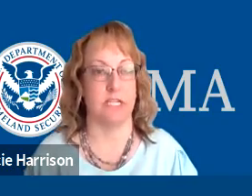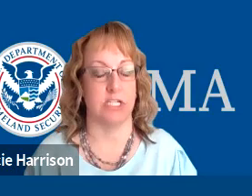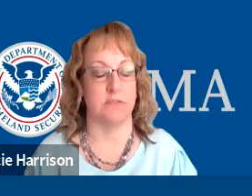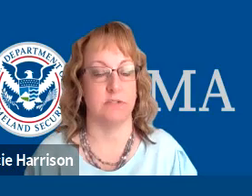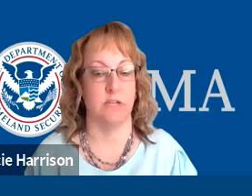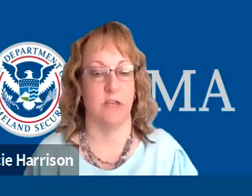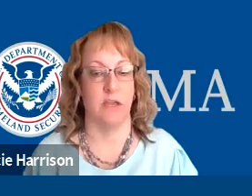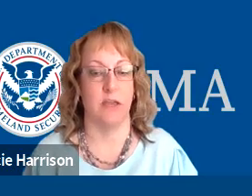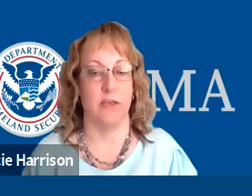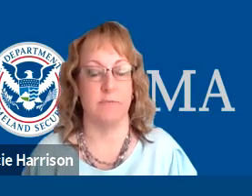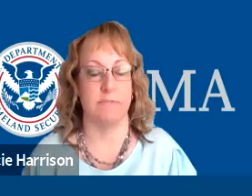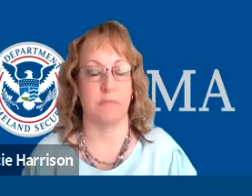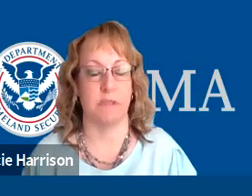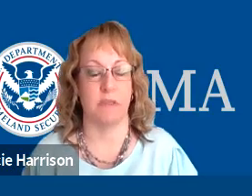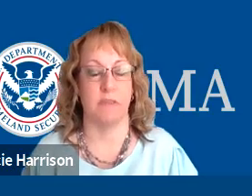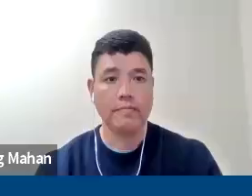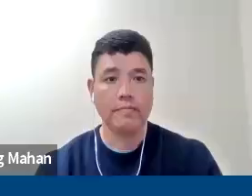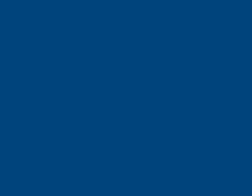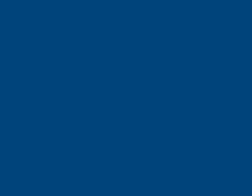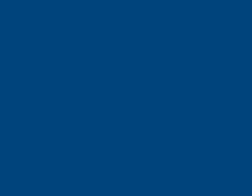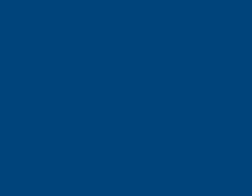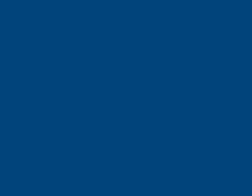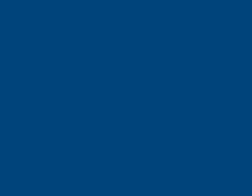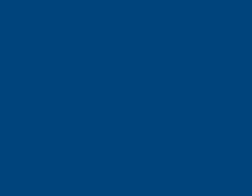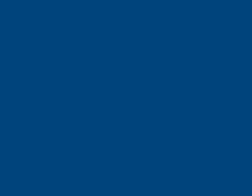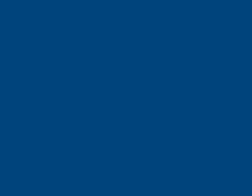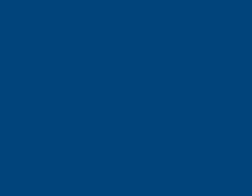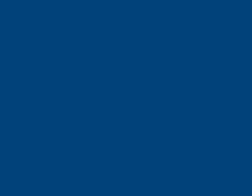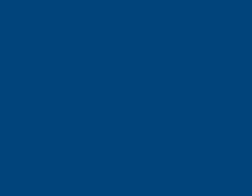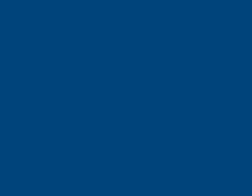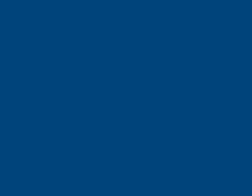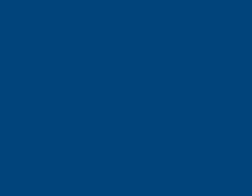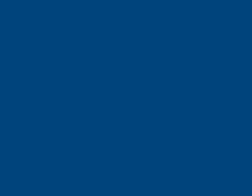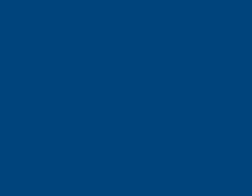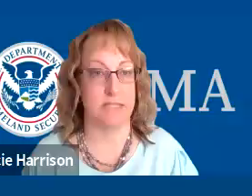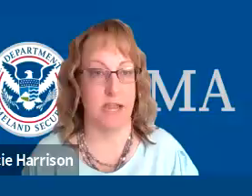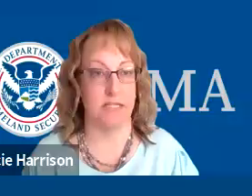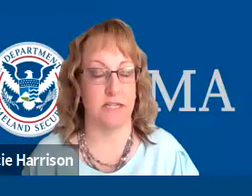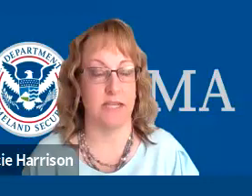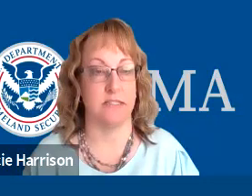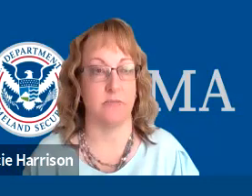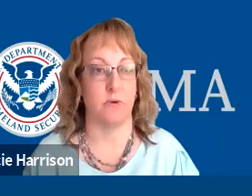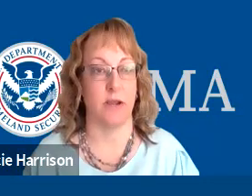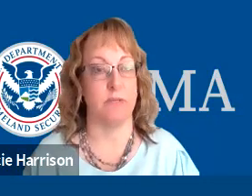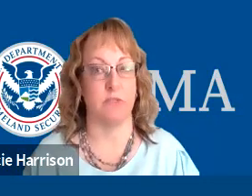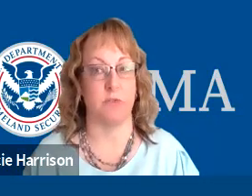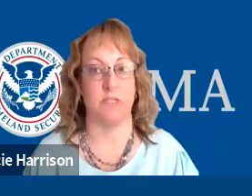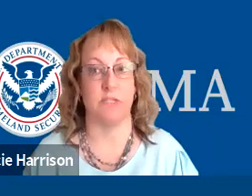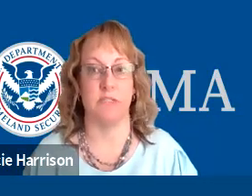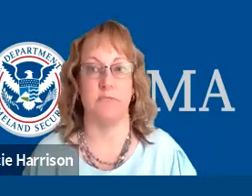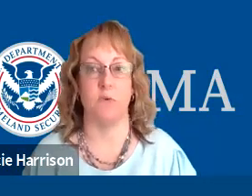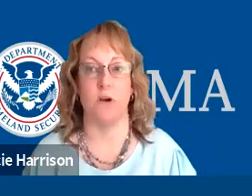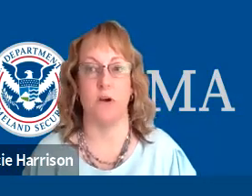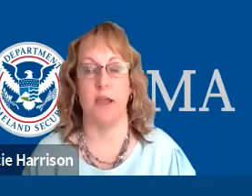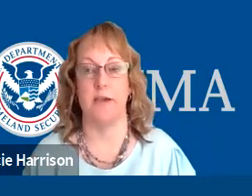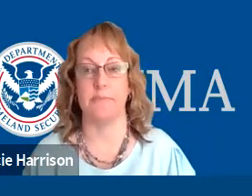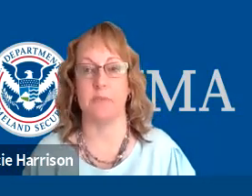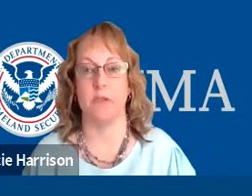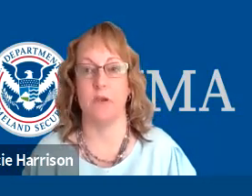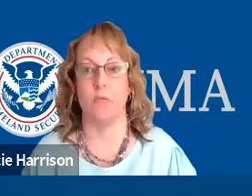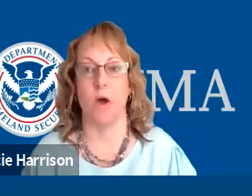The best first reference. I don't know if I've got a best first reference for you, how I know a lot